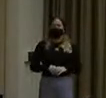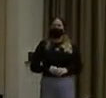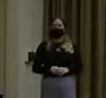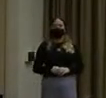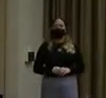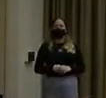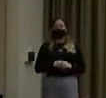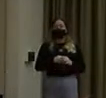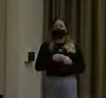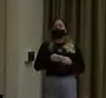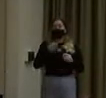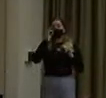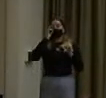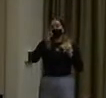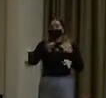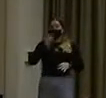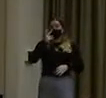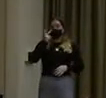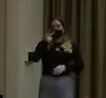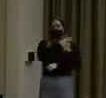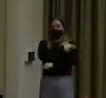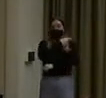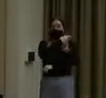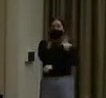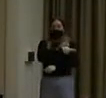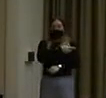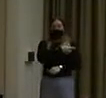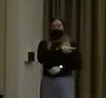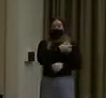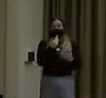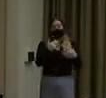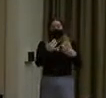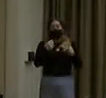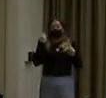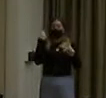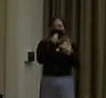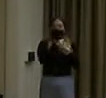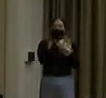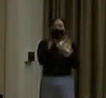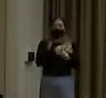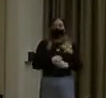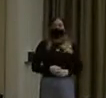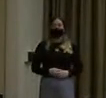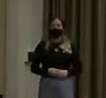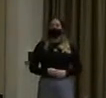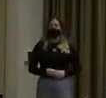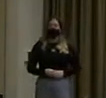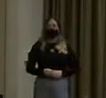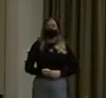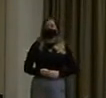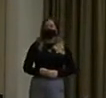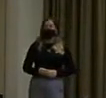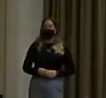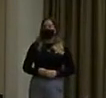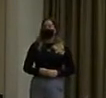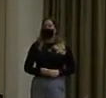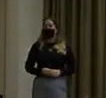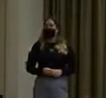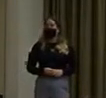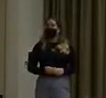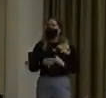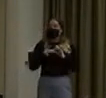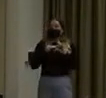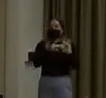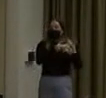definitely saw that health and hospitals was very detrimentally affected. So the collegiality among